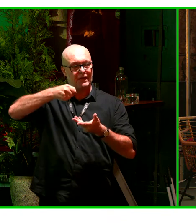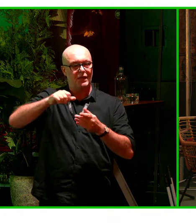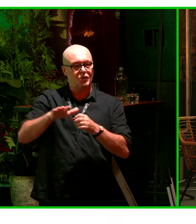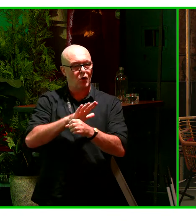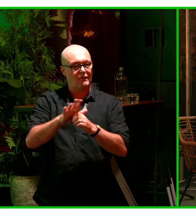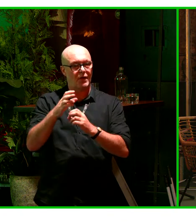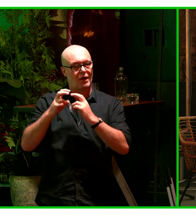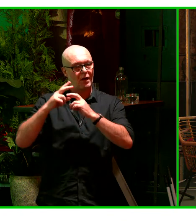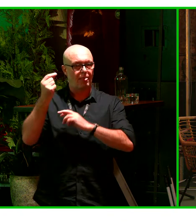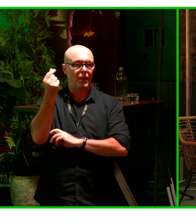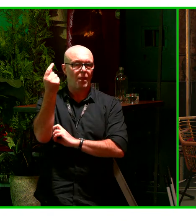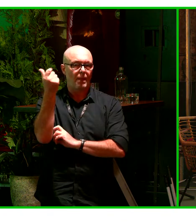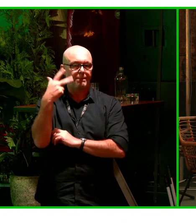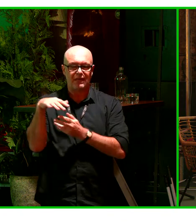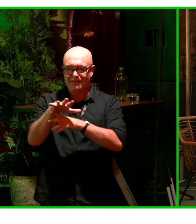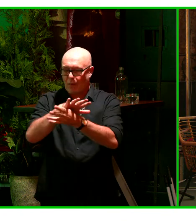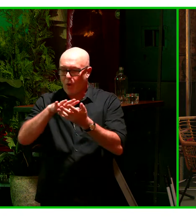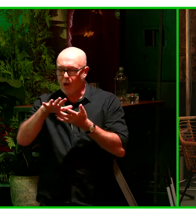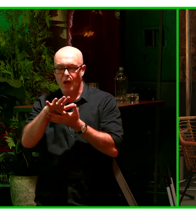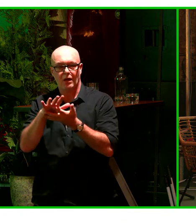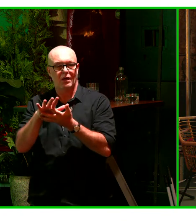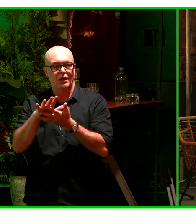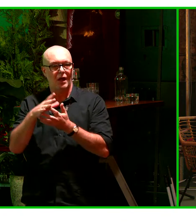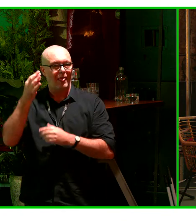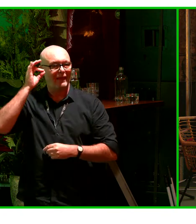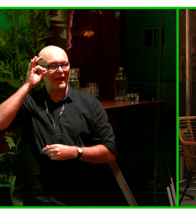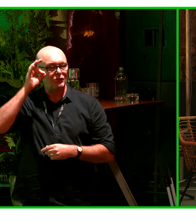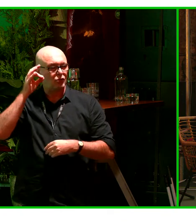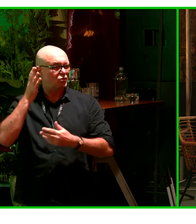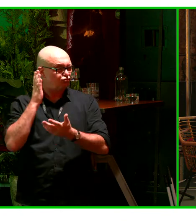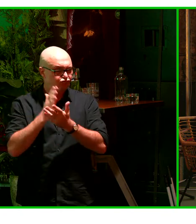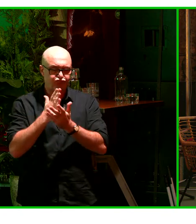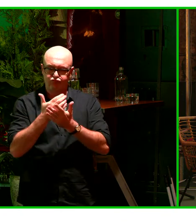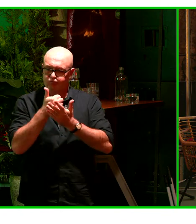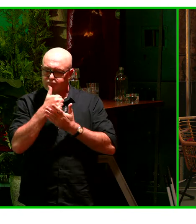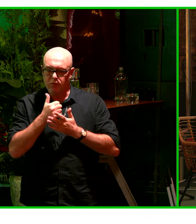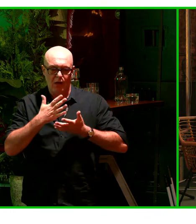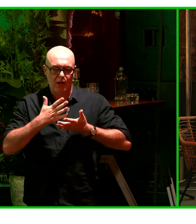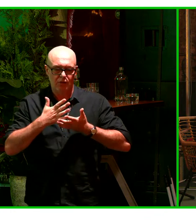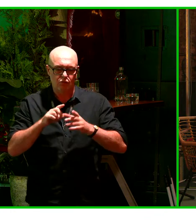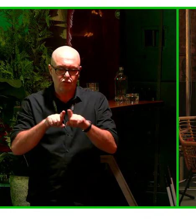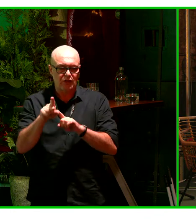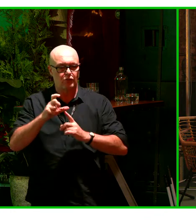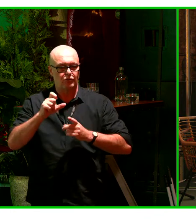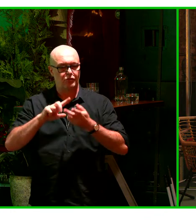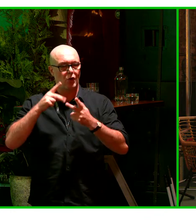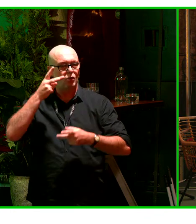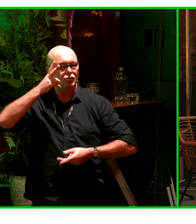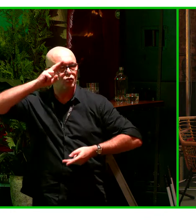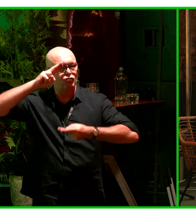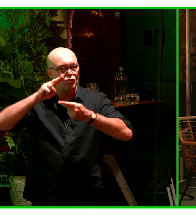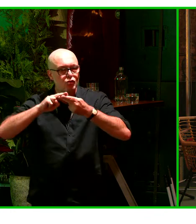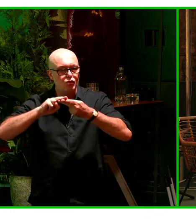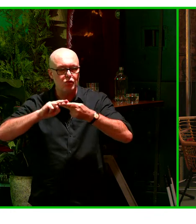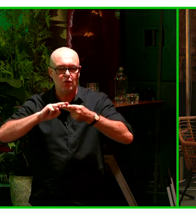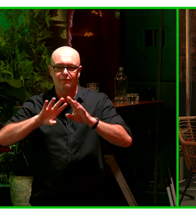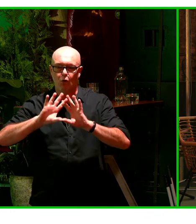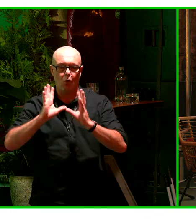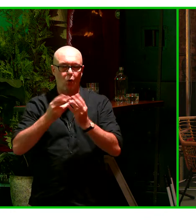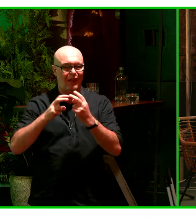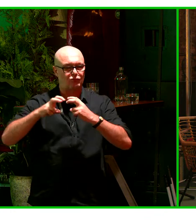is doing really great work around decarbonising its fleet of transport as well, showing that the public sector can act.